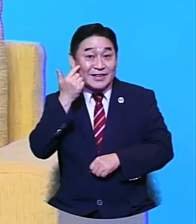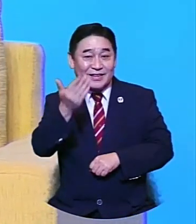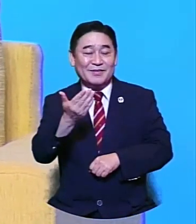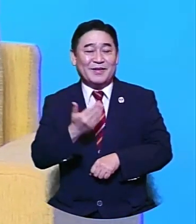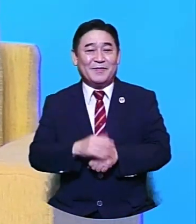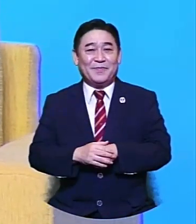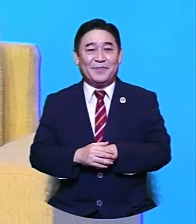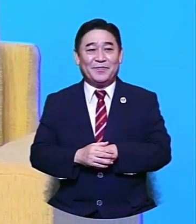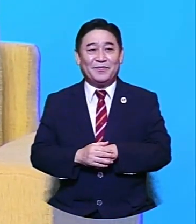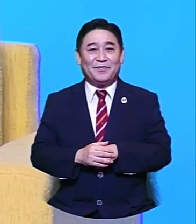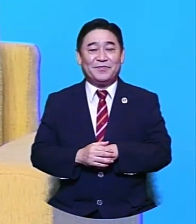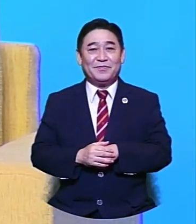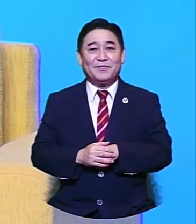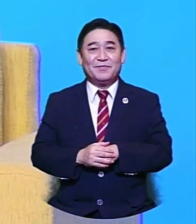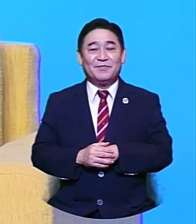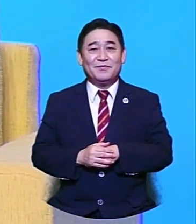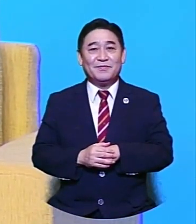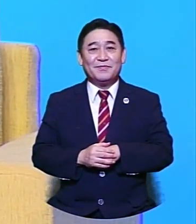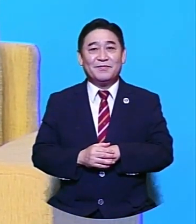Right.